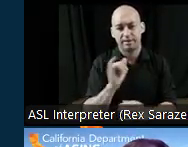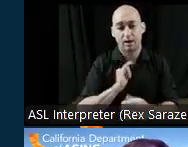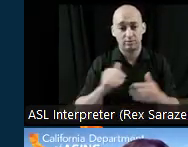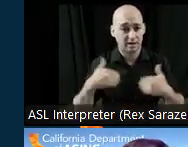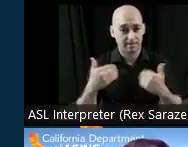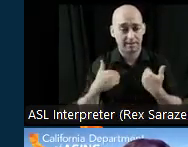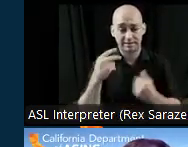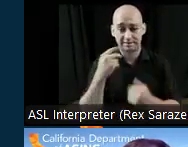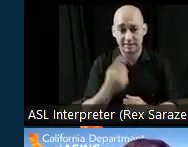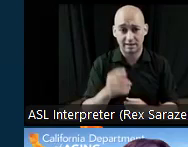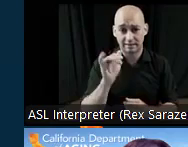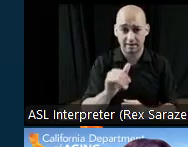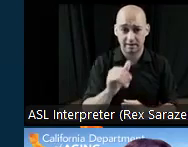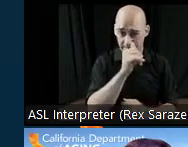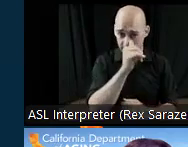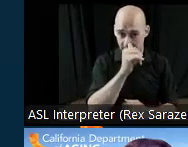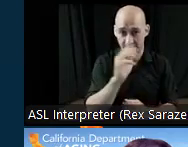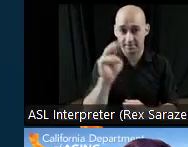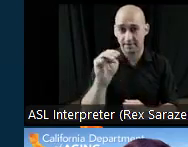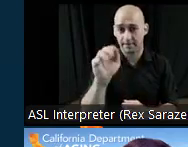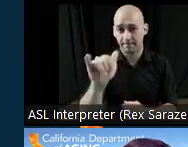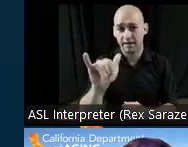see that in May of